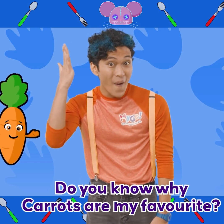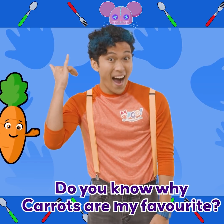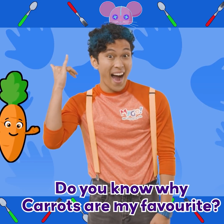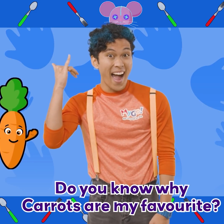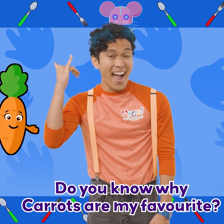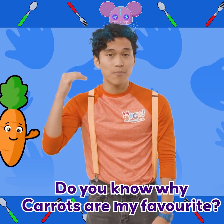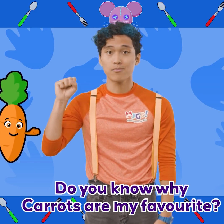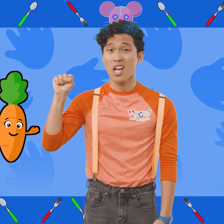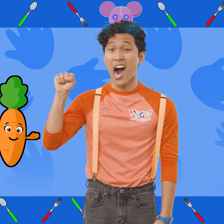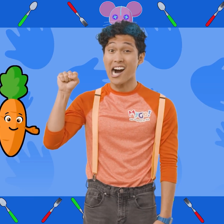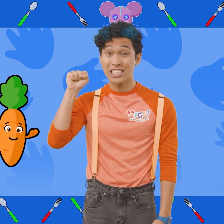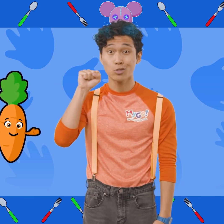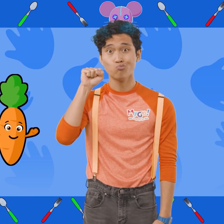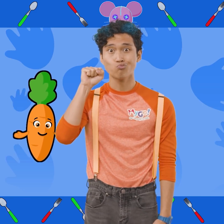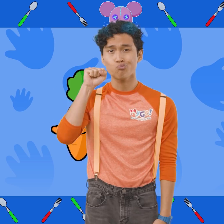favorite?